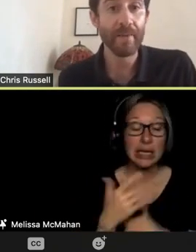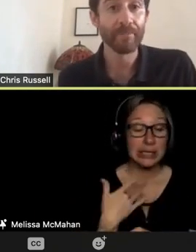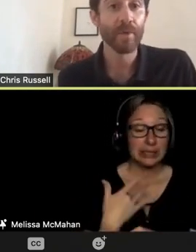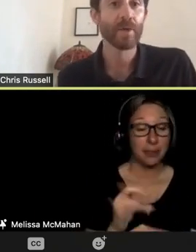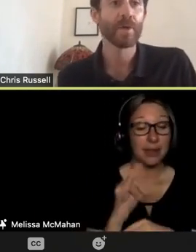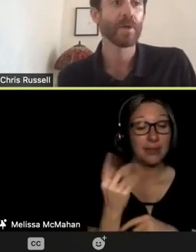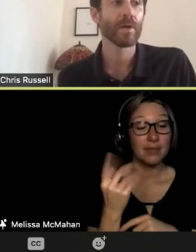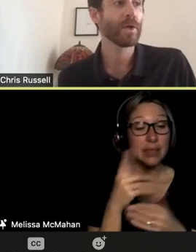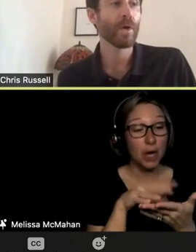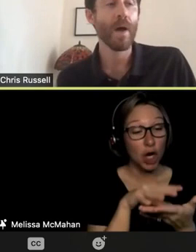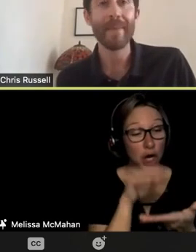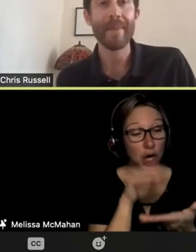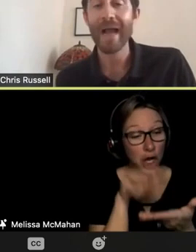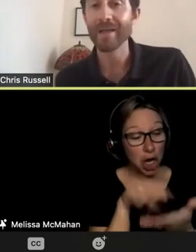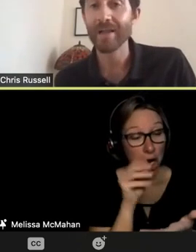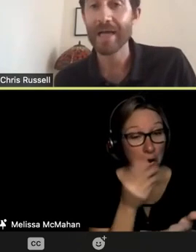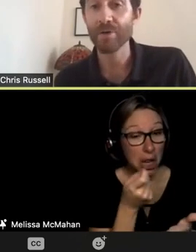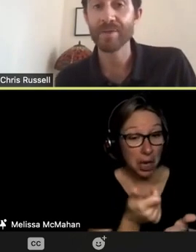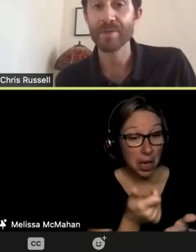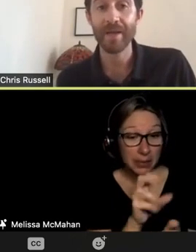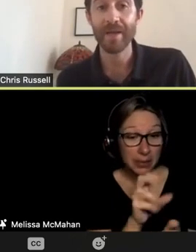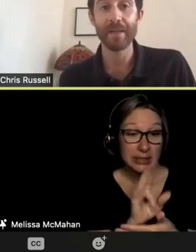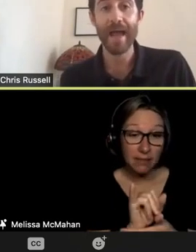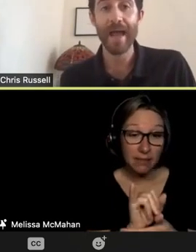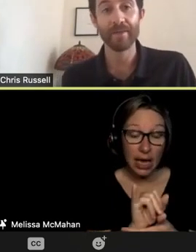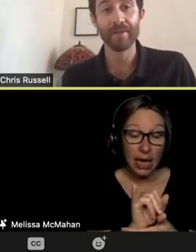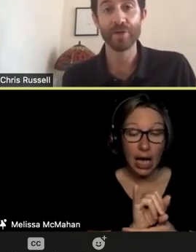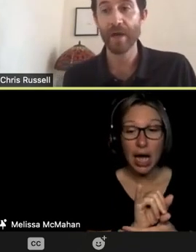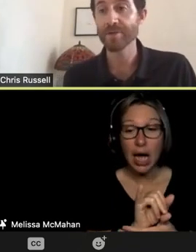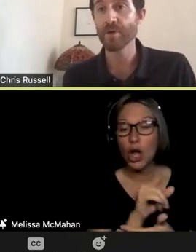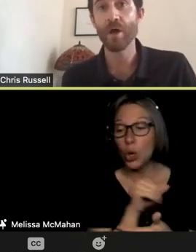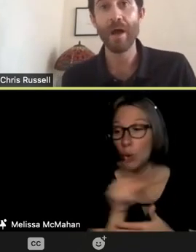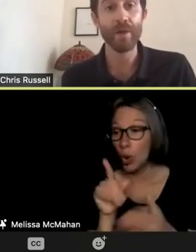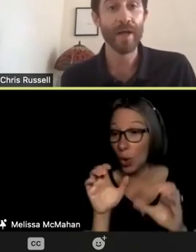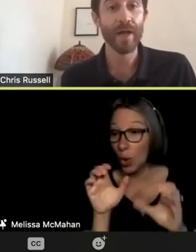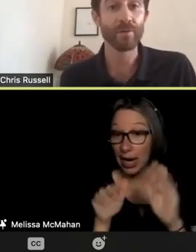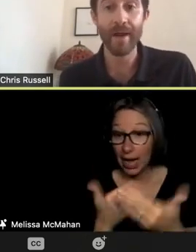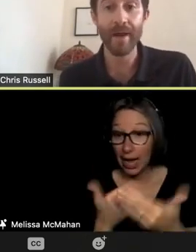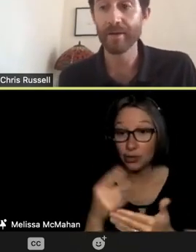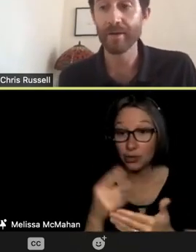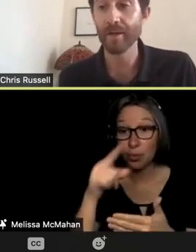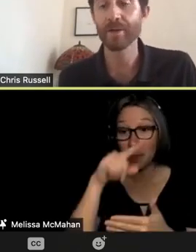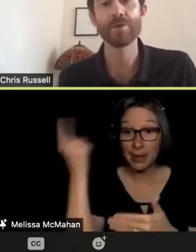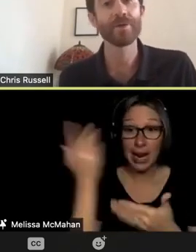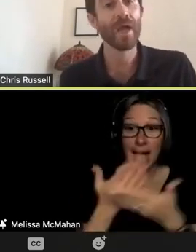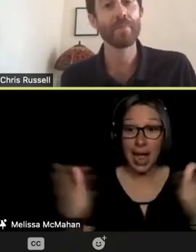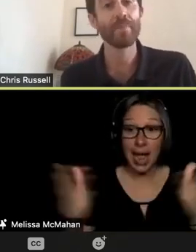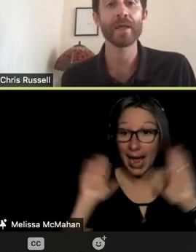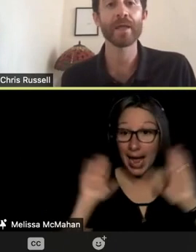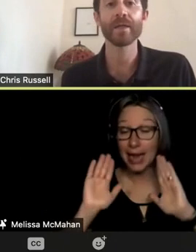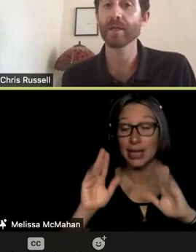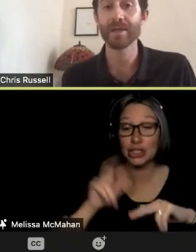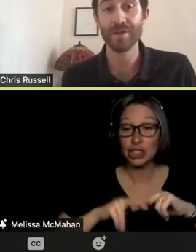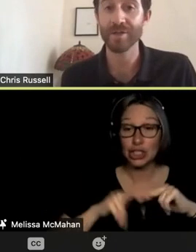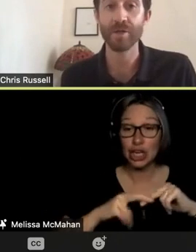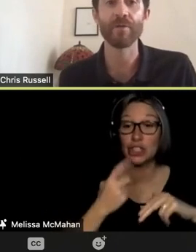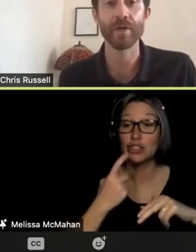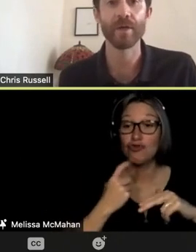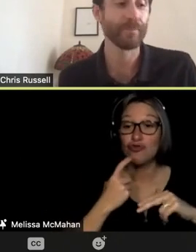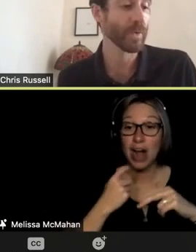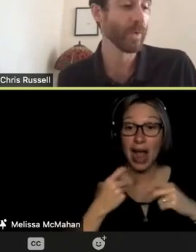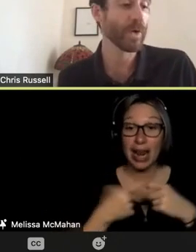not a lot, you come back and the classroom is painted black and the chairs are all outlined with red electrical tape, and